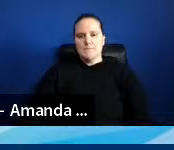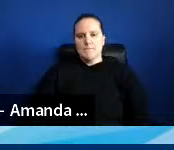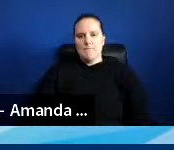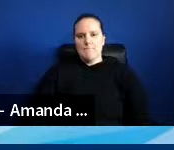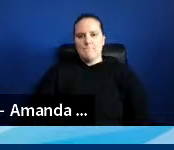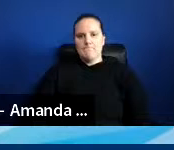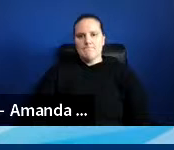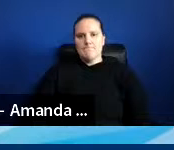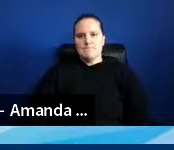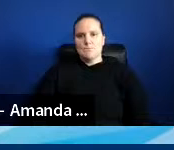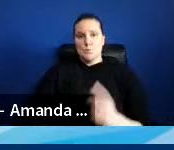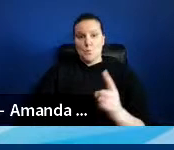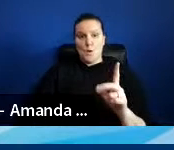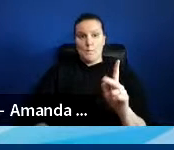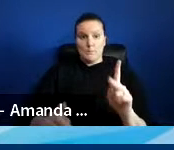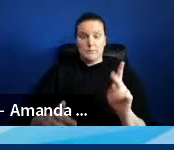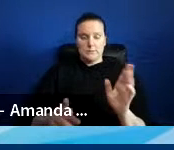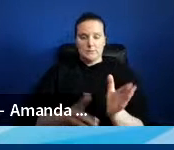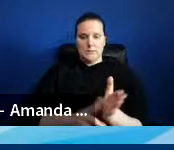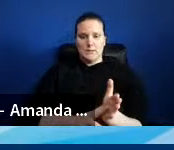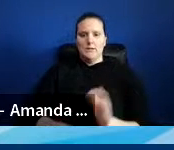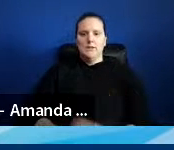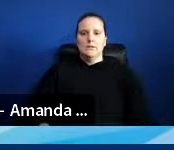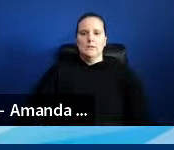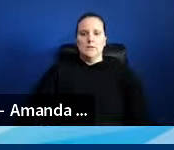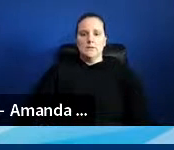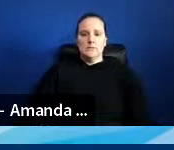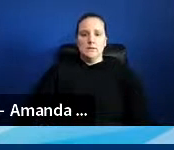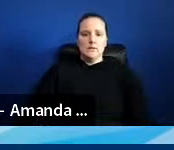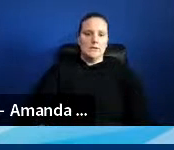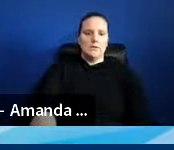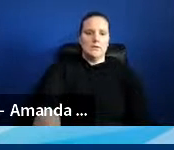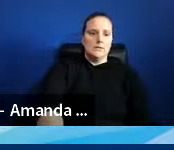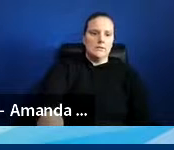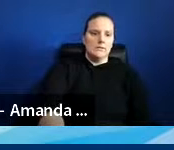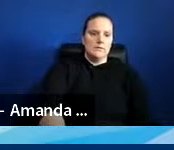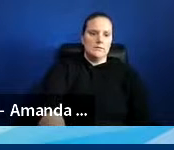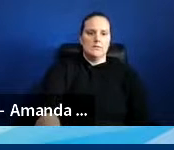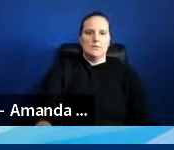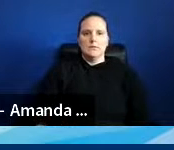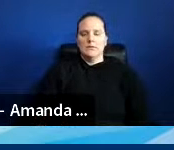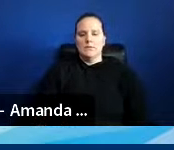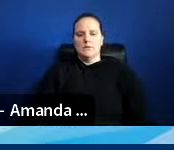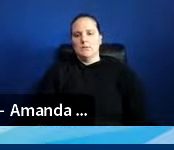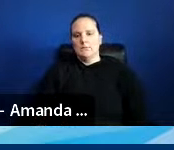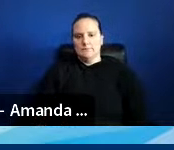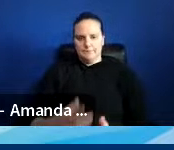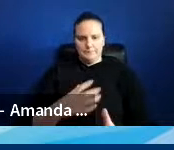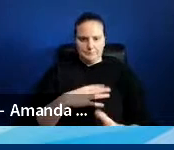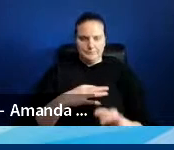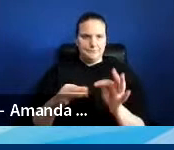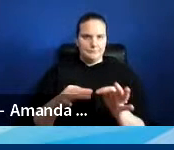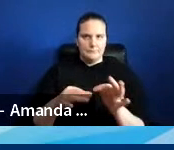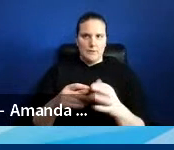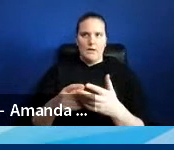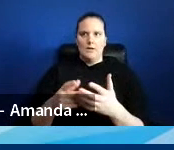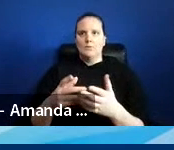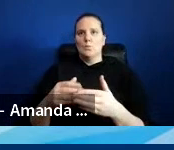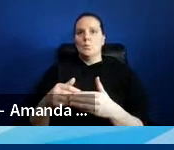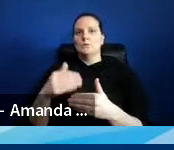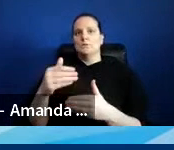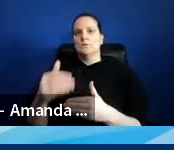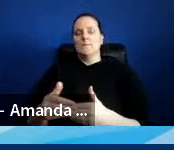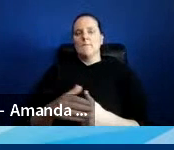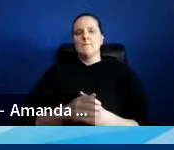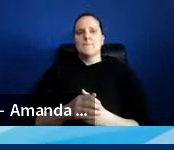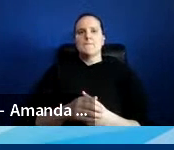It looks like we have one signed up. Okay, great. I'll go through the public comments here in just a second, but first I'll go to our what's next.